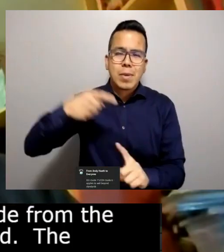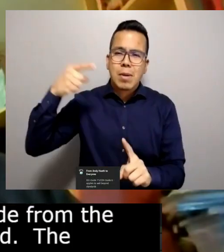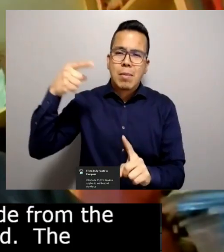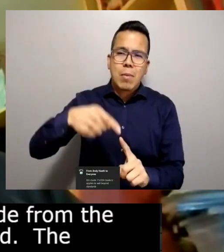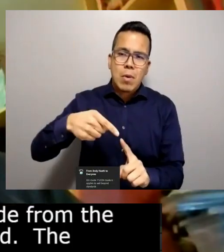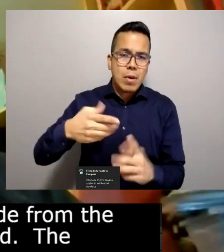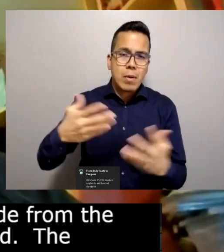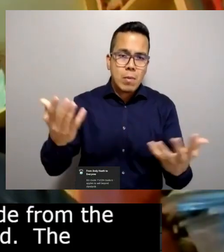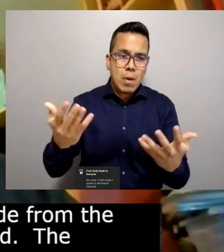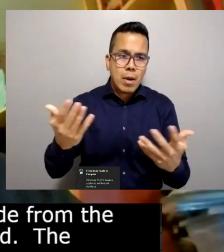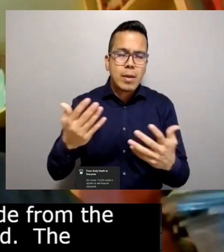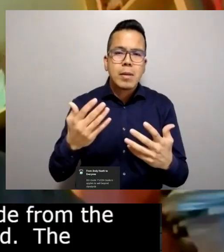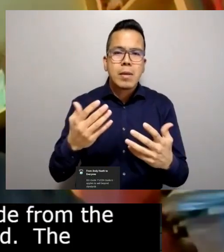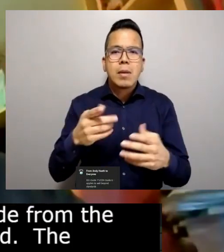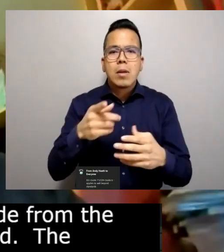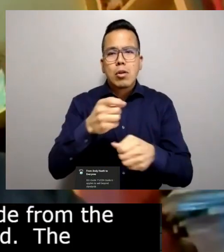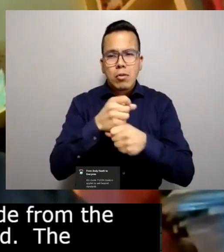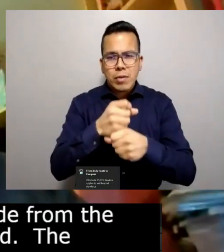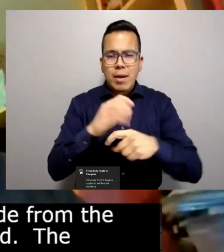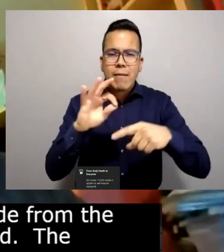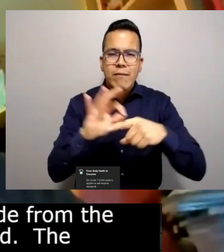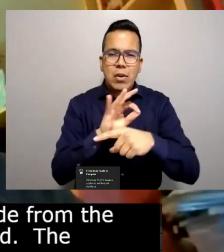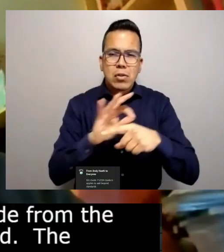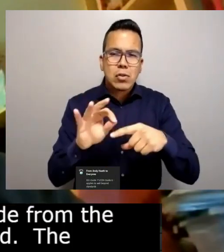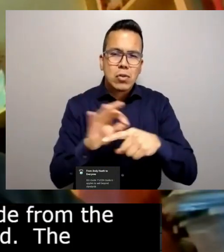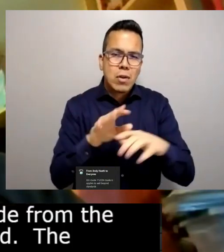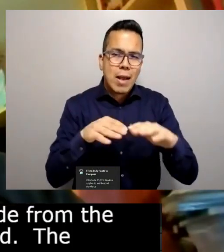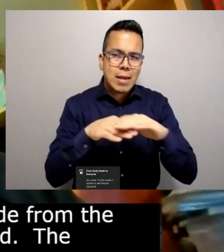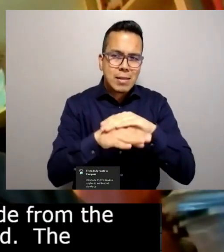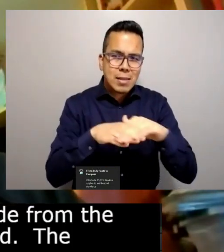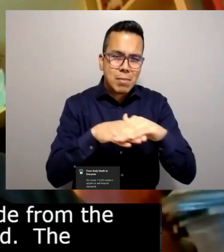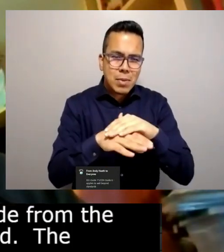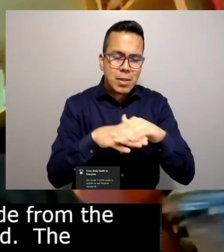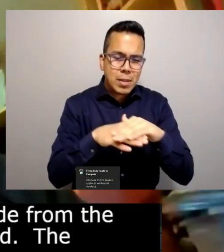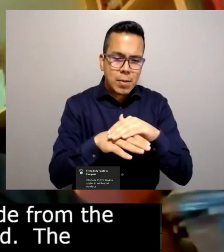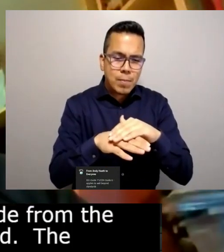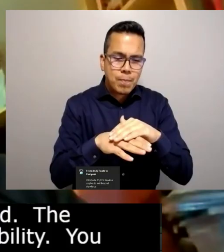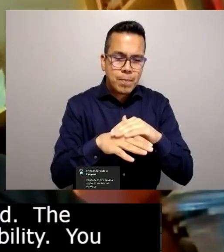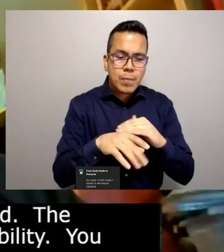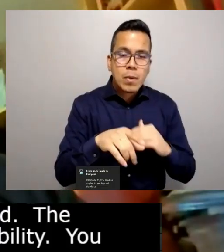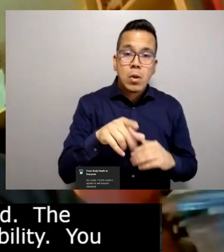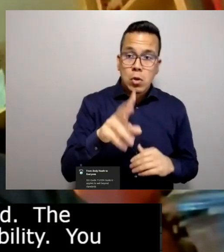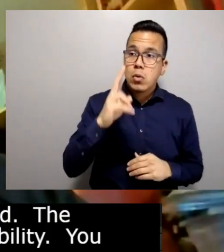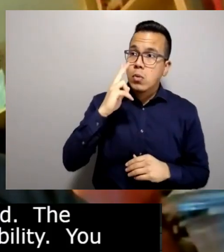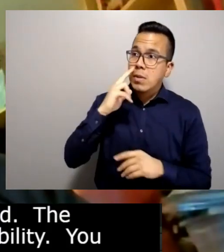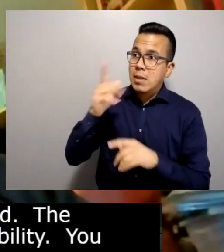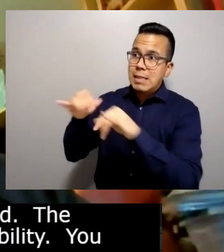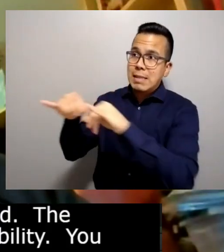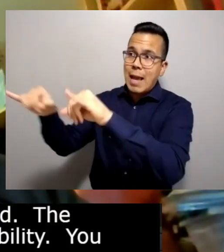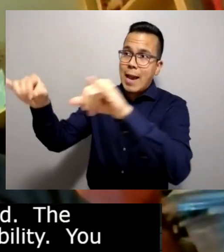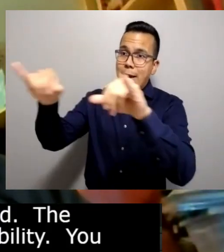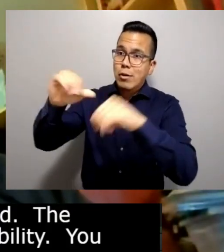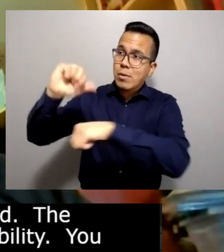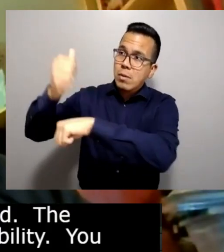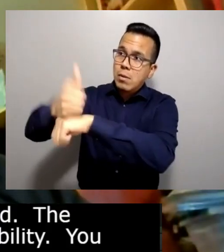accessibility. You can look at standards and try to meet them and not